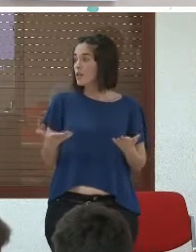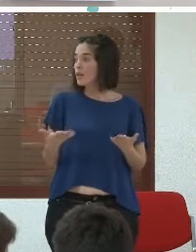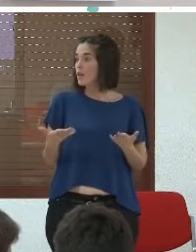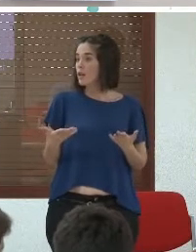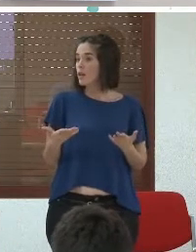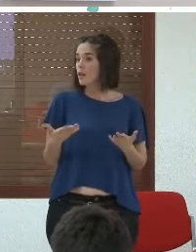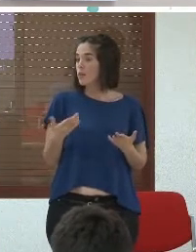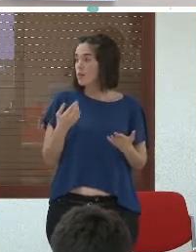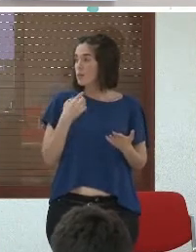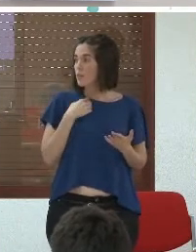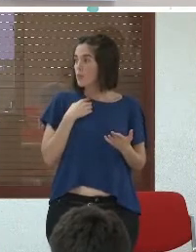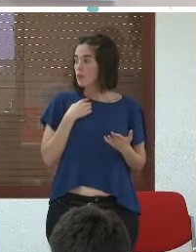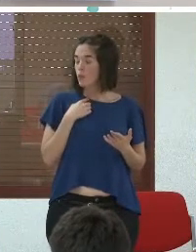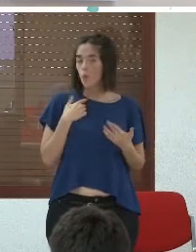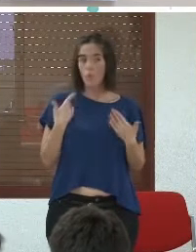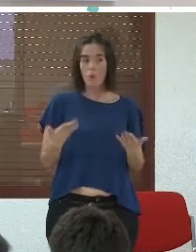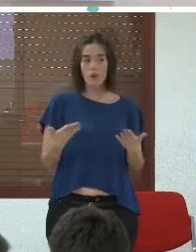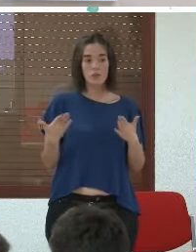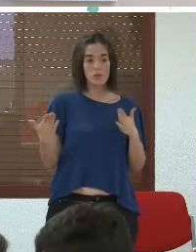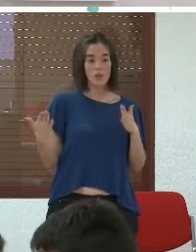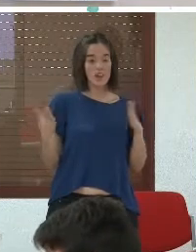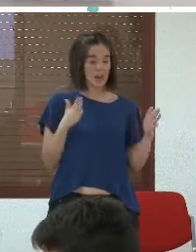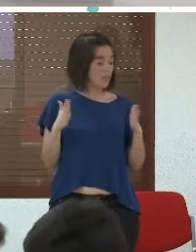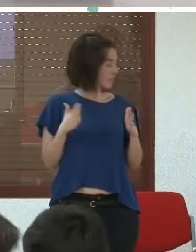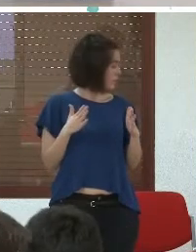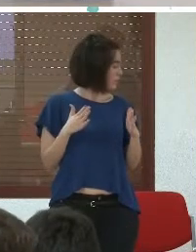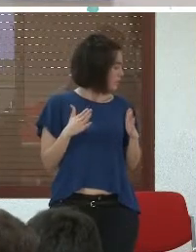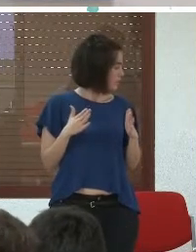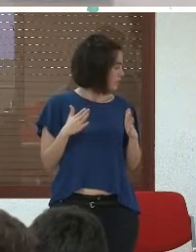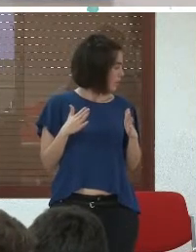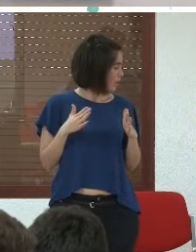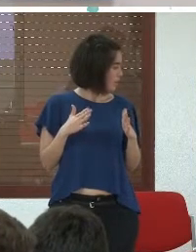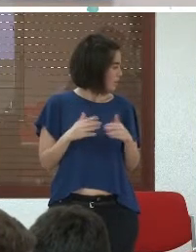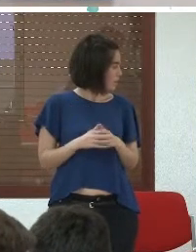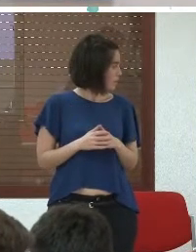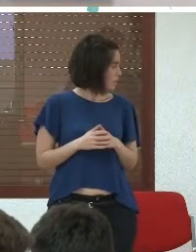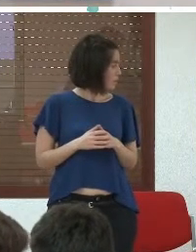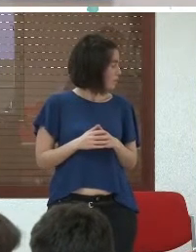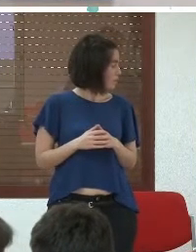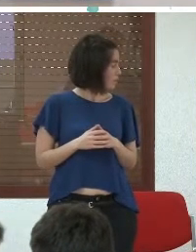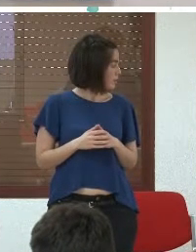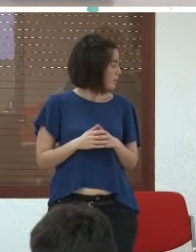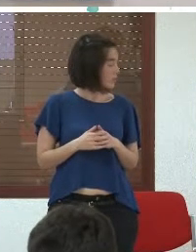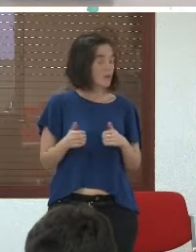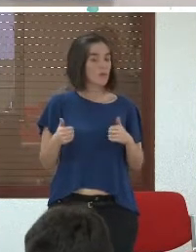extra strength to that person's leg. During the support phase, the